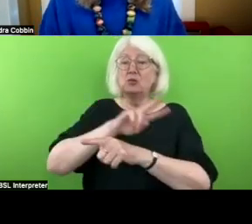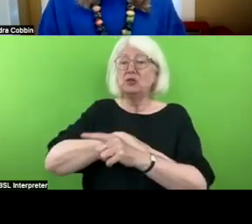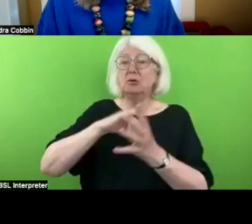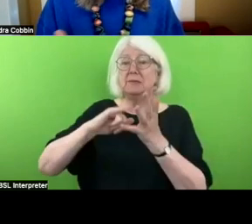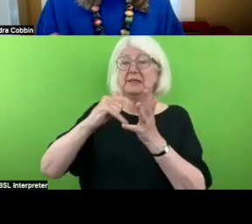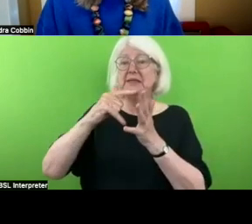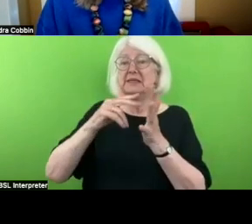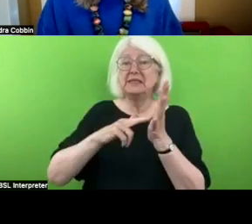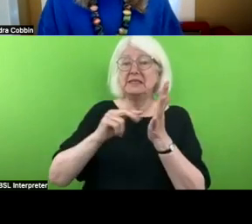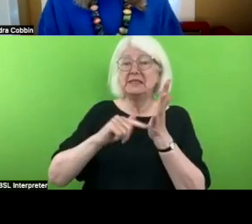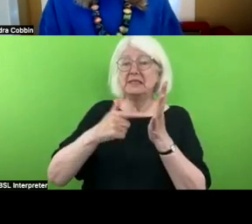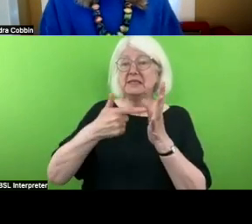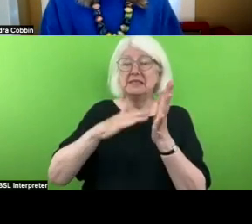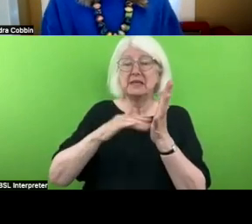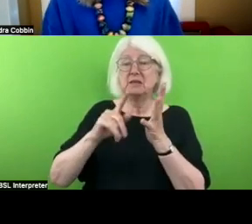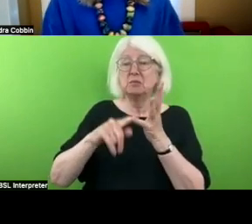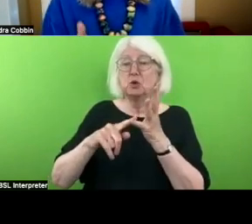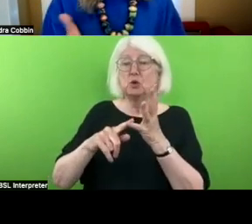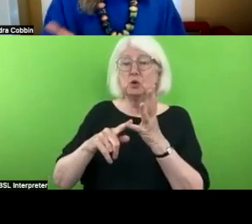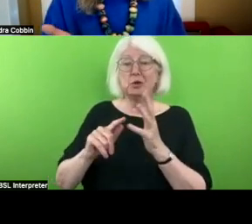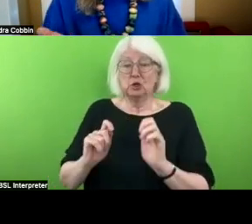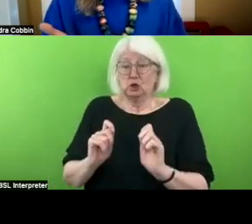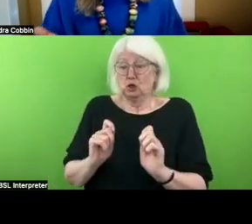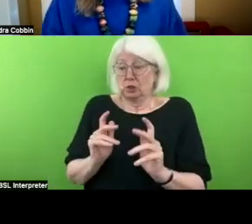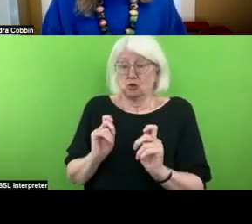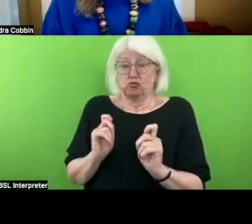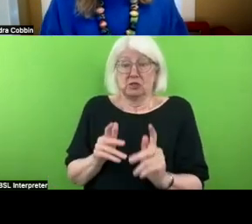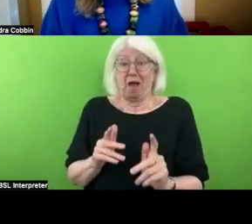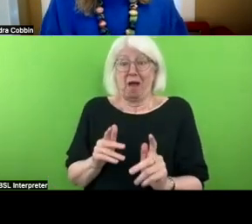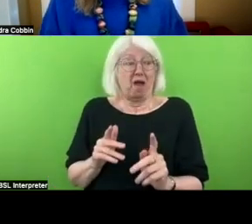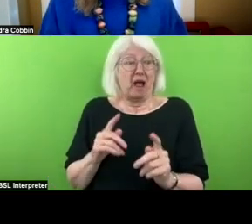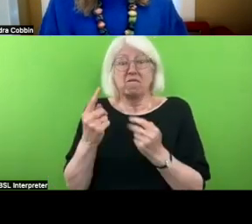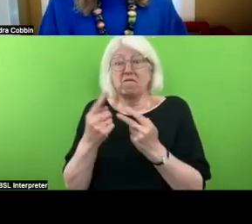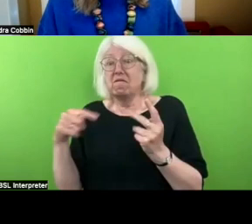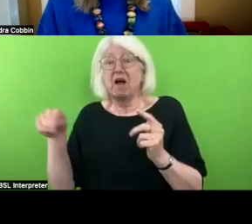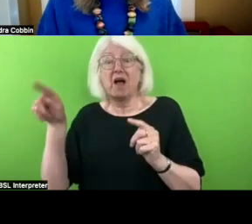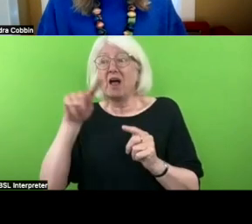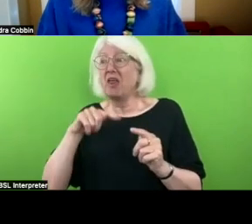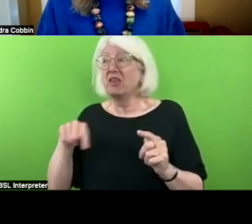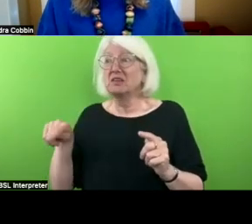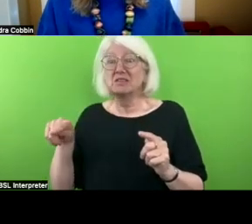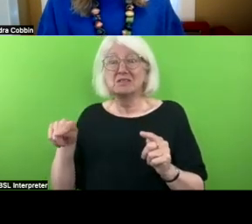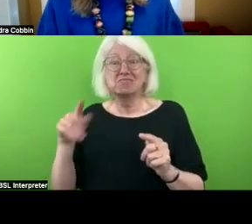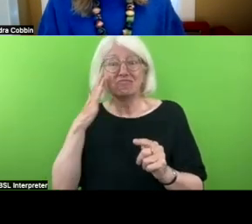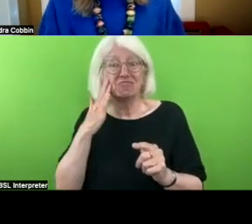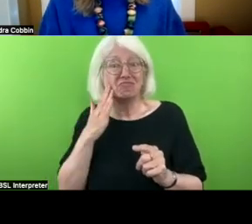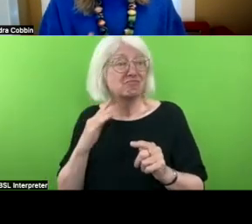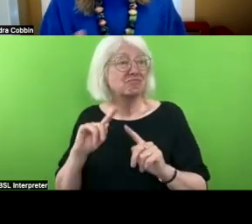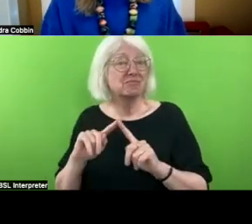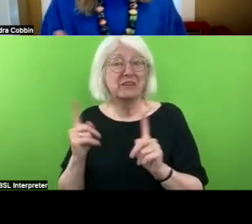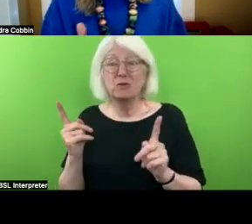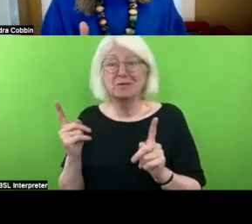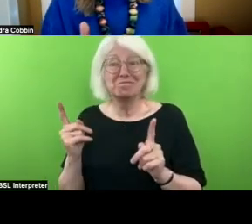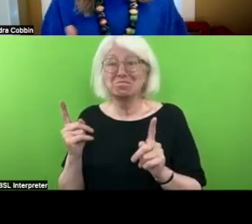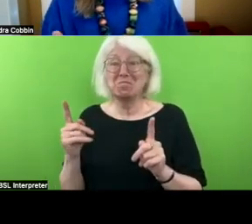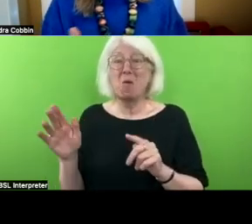no bishops who were not of a white British heritage. So I wasn't